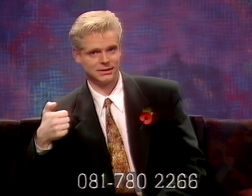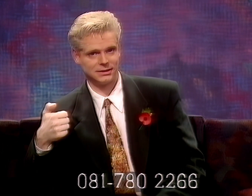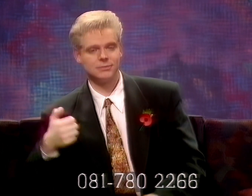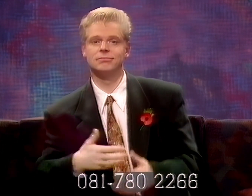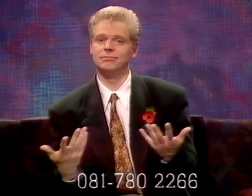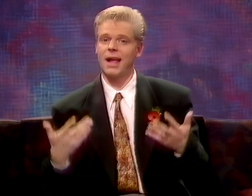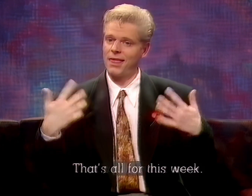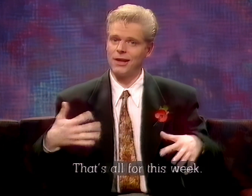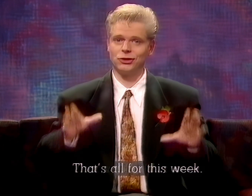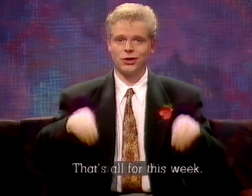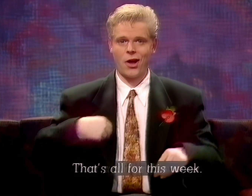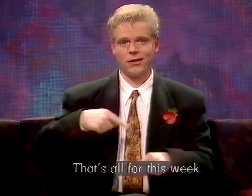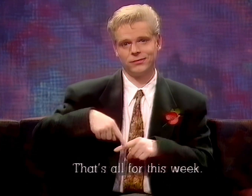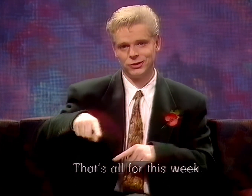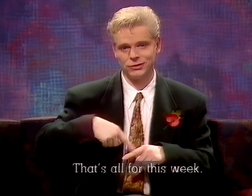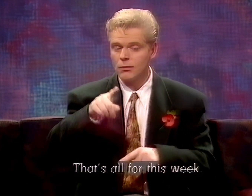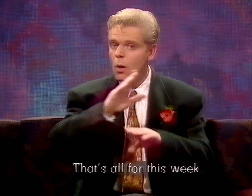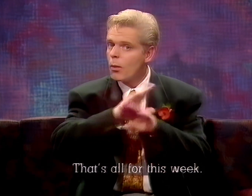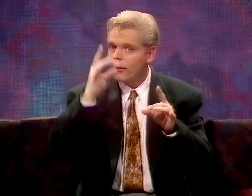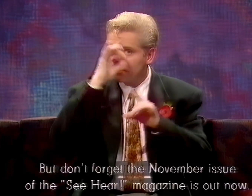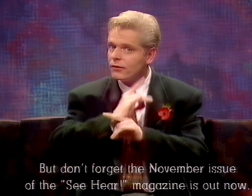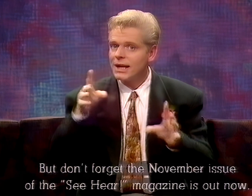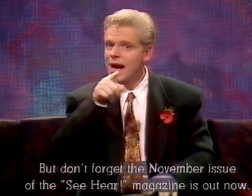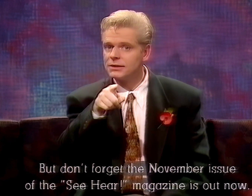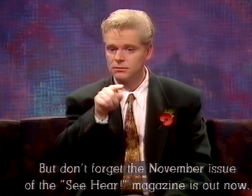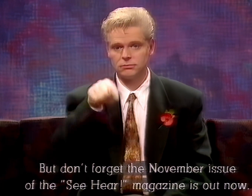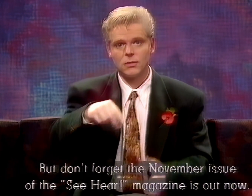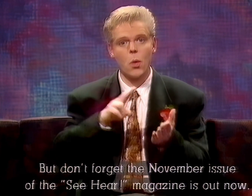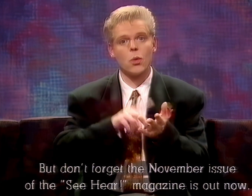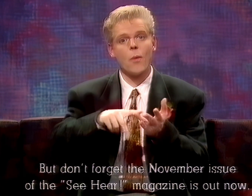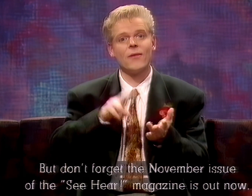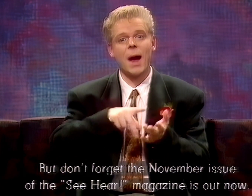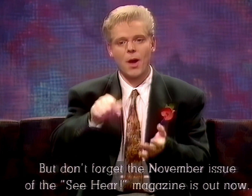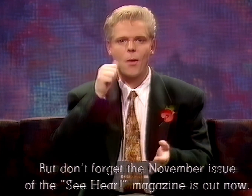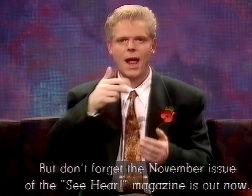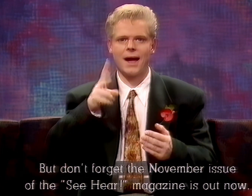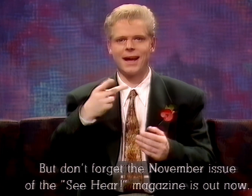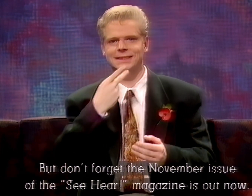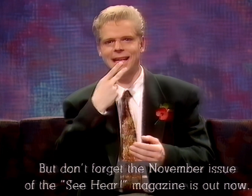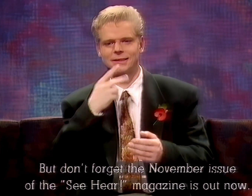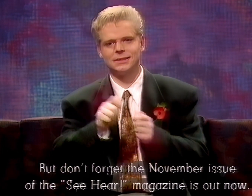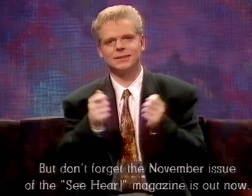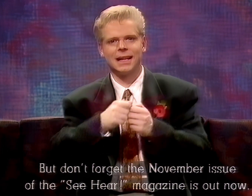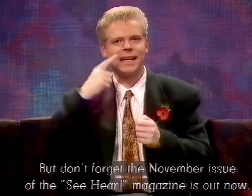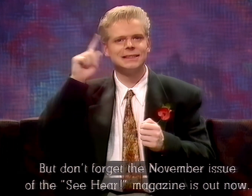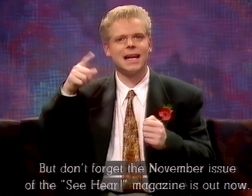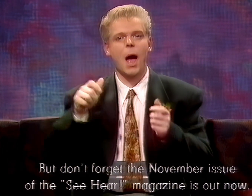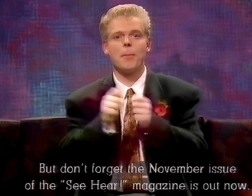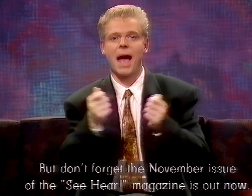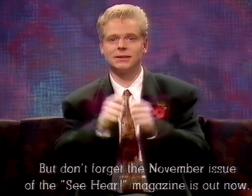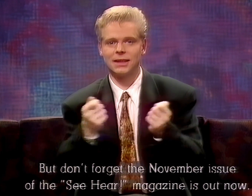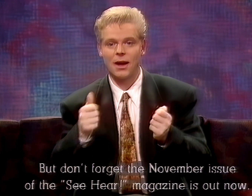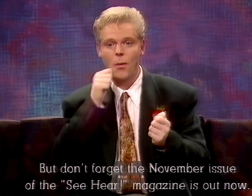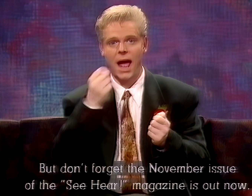0817802266. Well, that's all for this week. But don't forget, the November issue of the See Here magazine is out now. 0817802266.